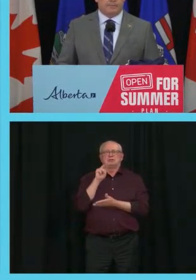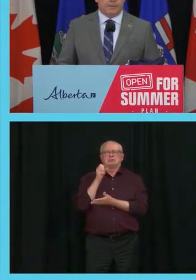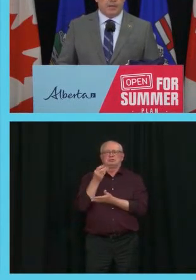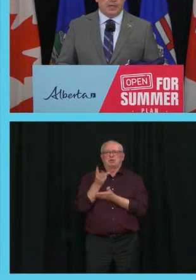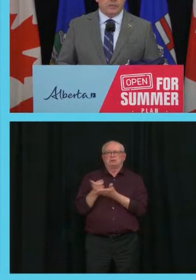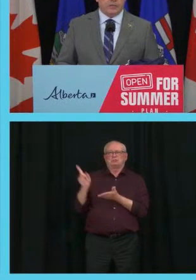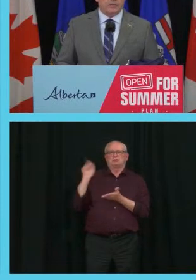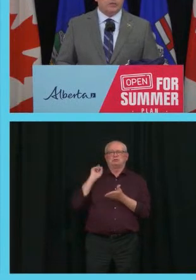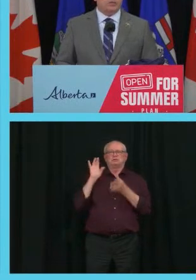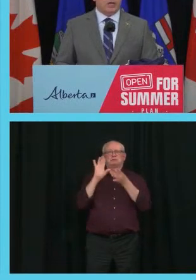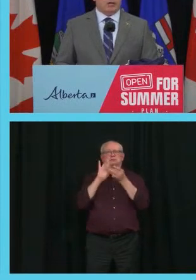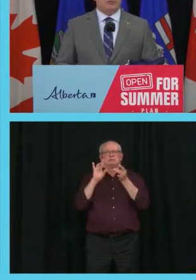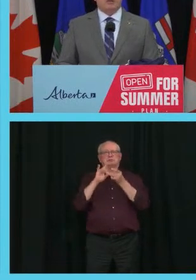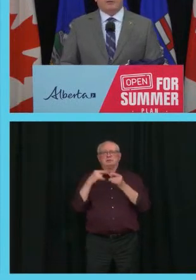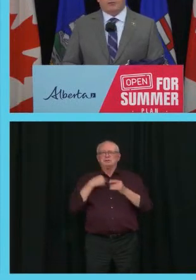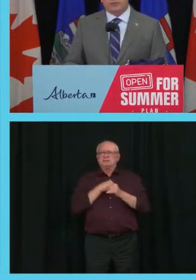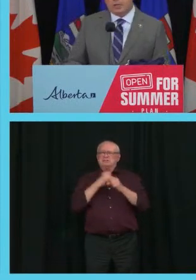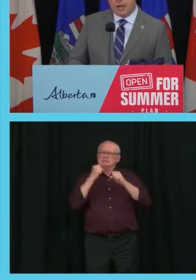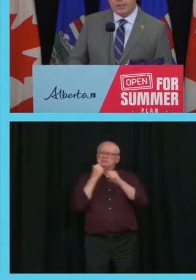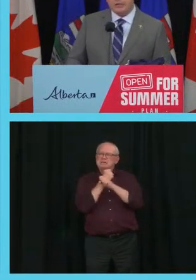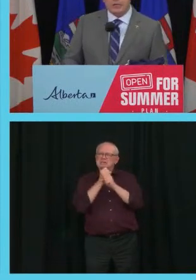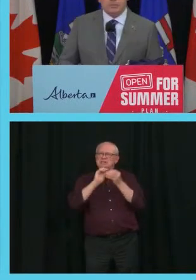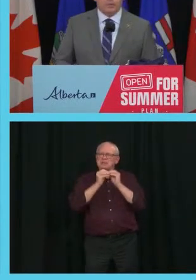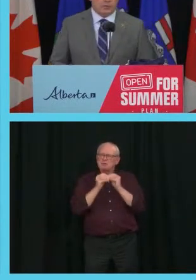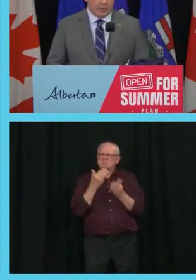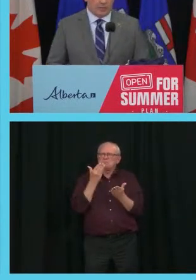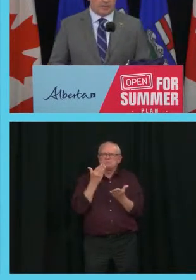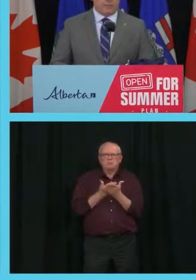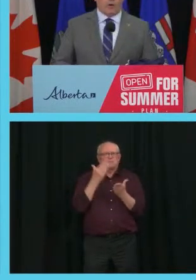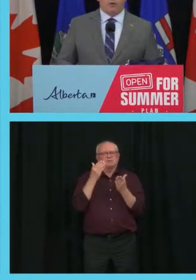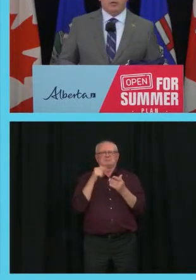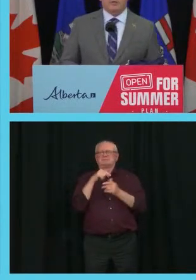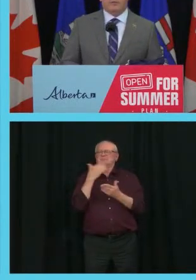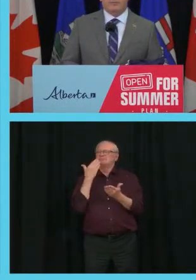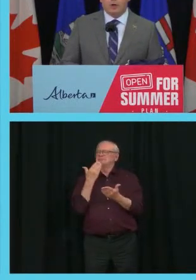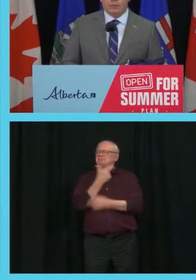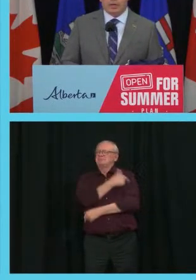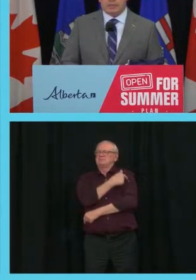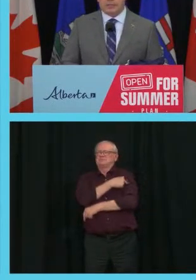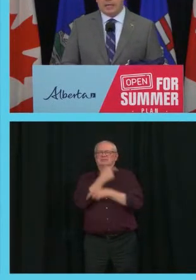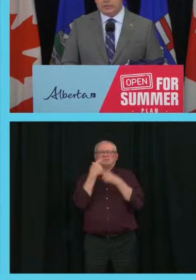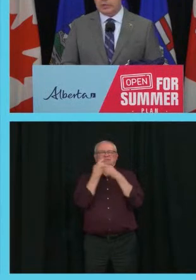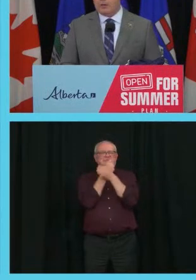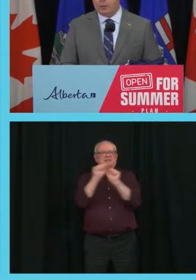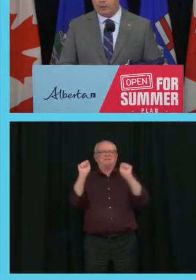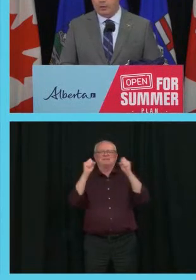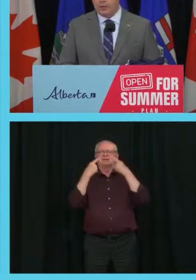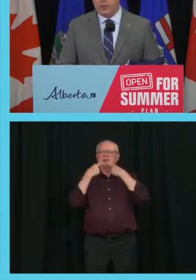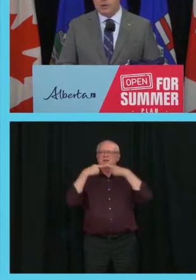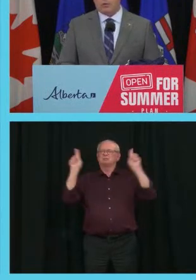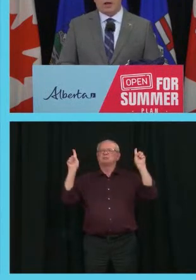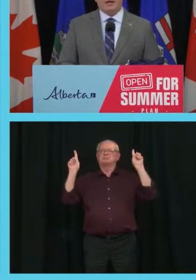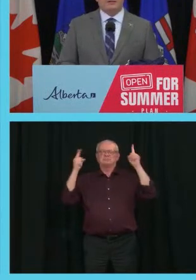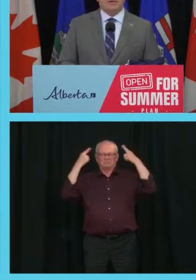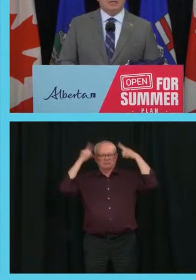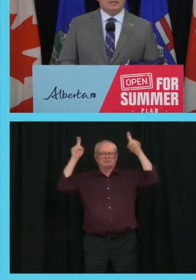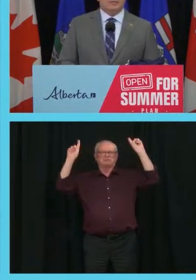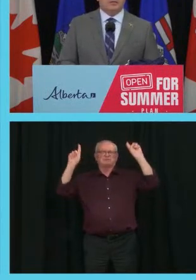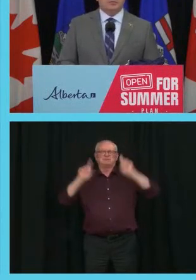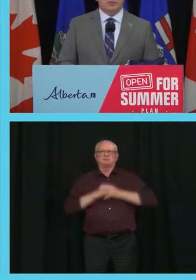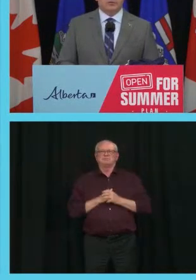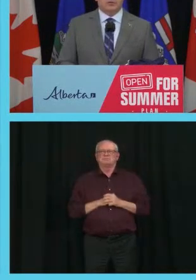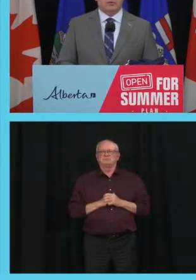effective. Since January the 1st, 96% of all confirmed COVID-19 cases in Alberta were either